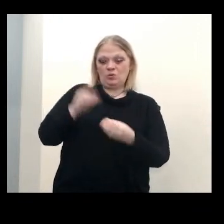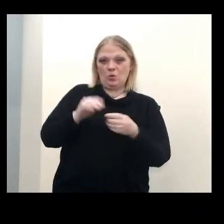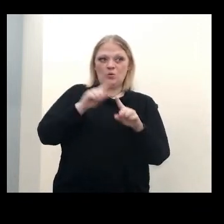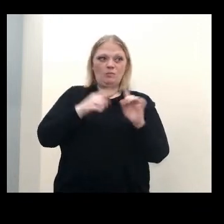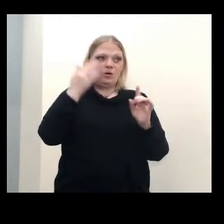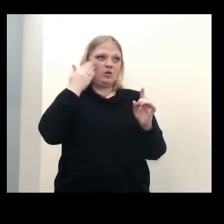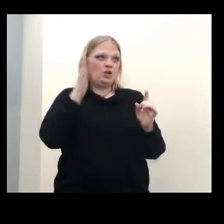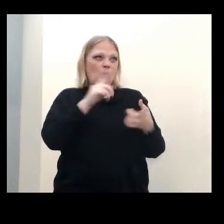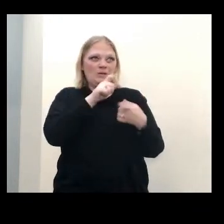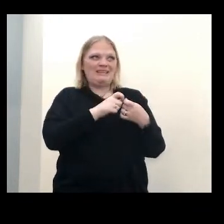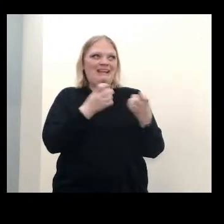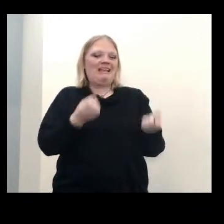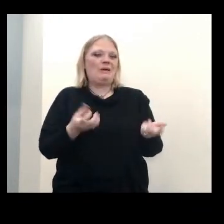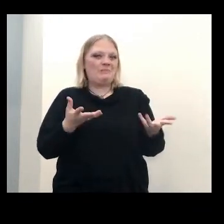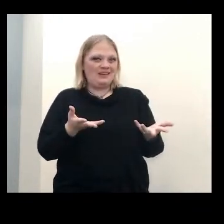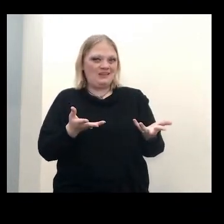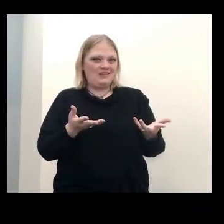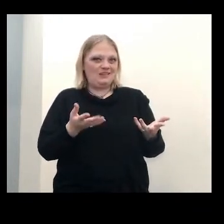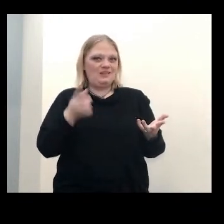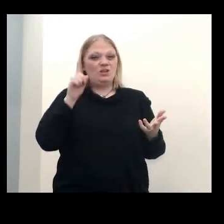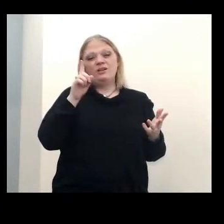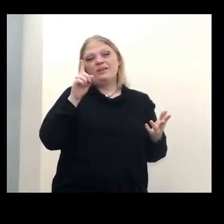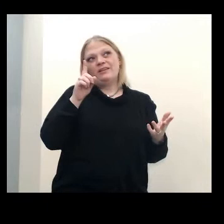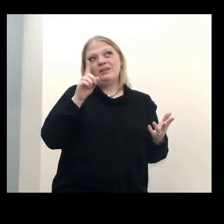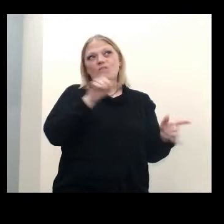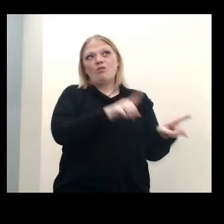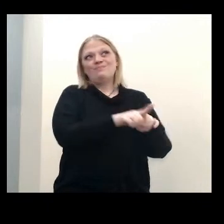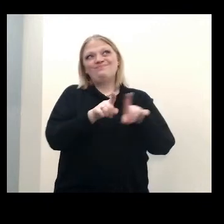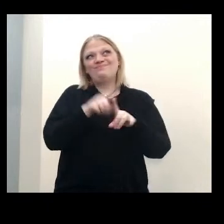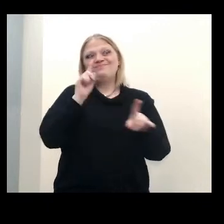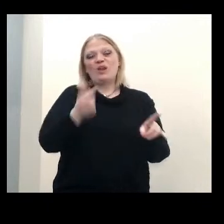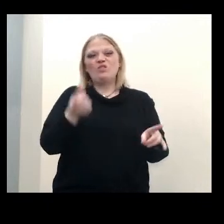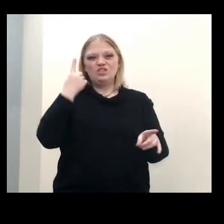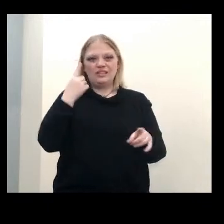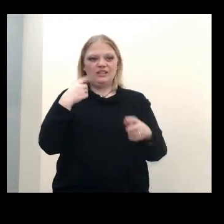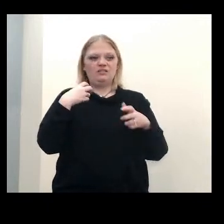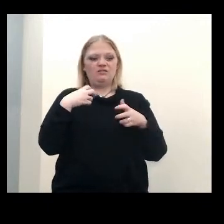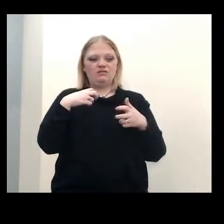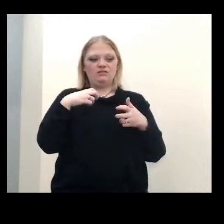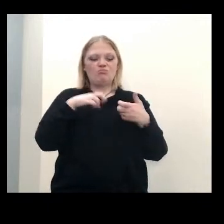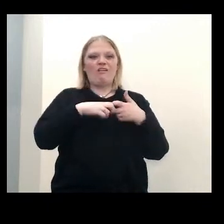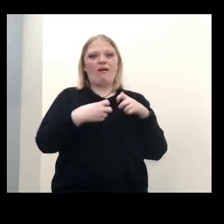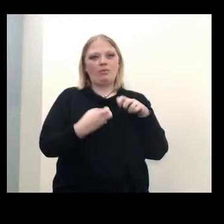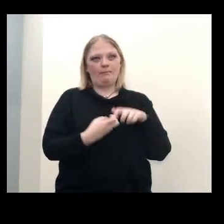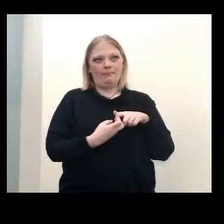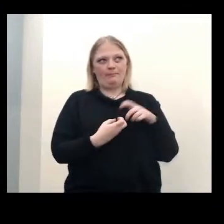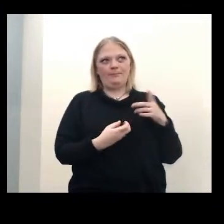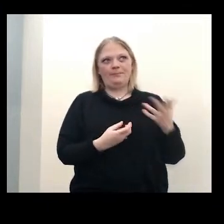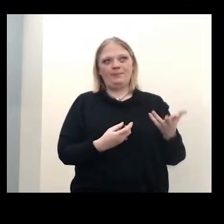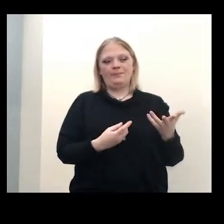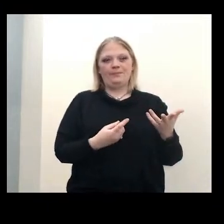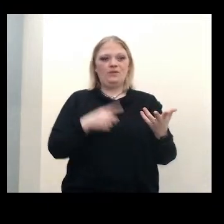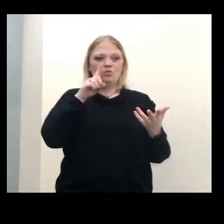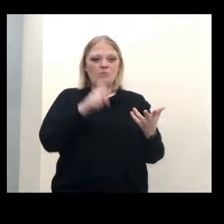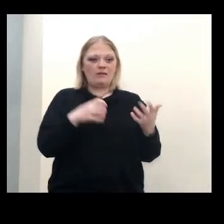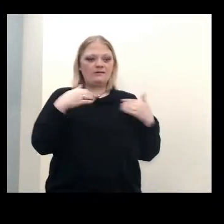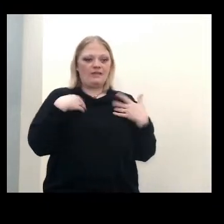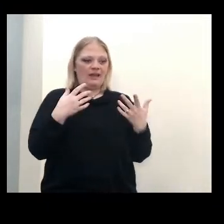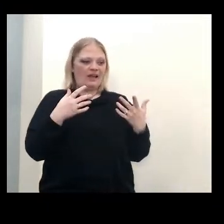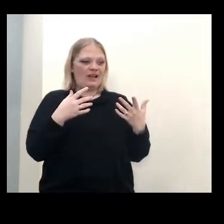exactly how many. I think you have to also understand there's a problem. You have to have so many